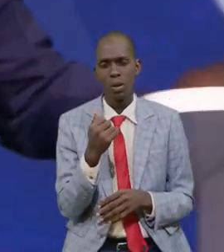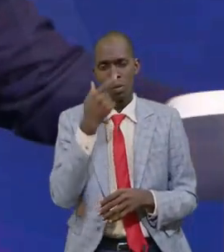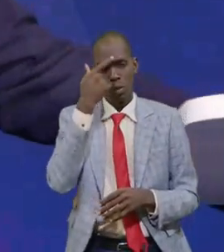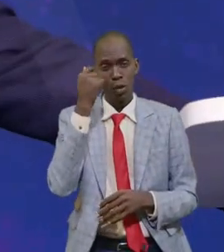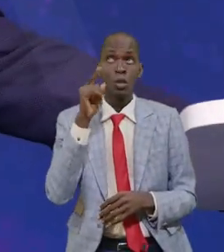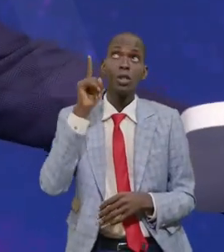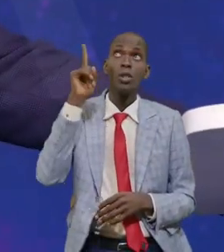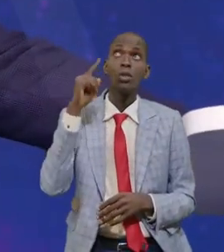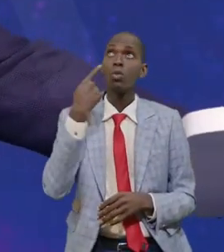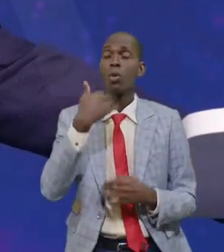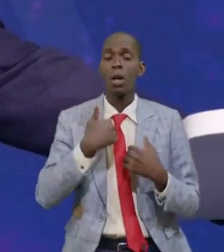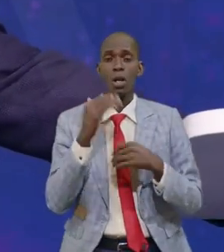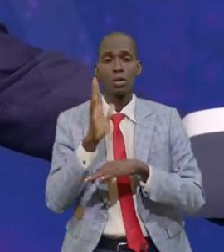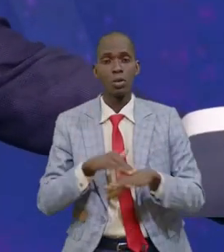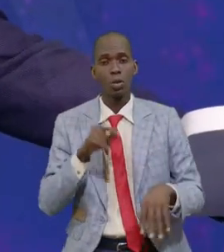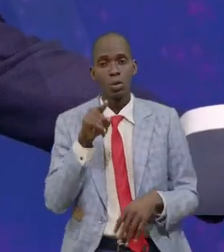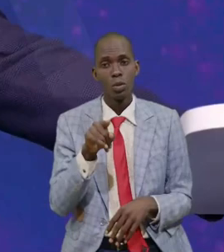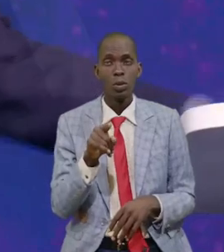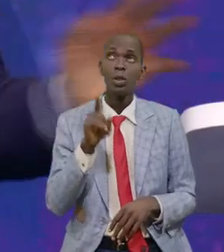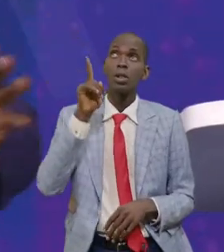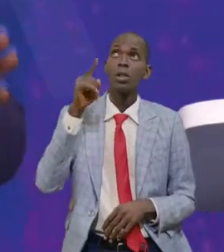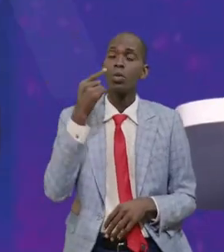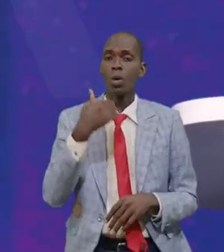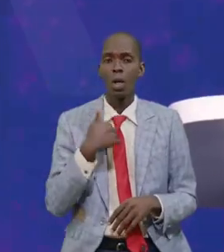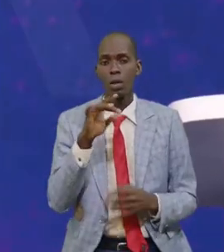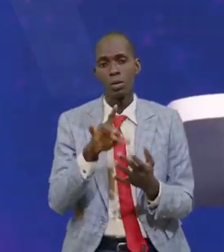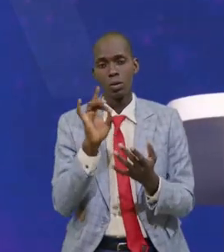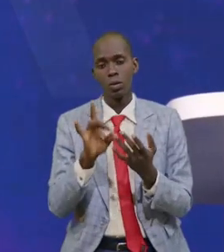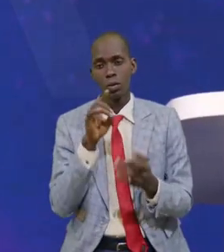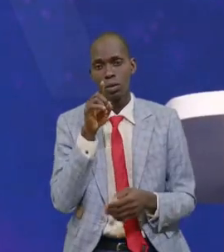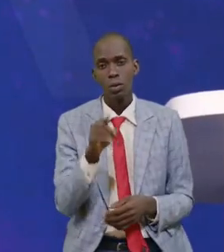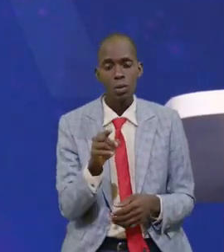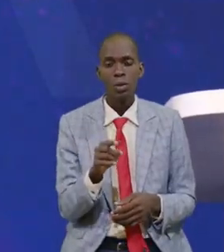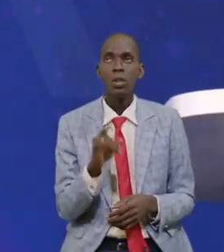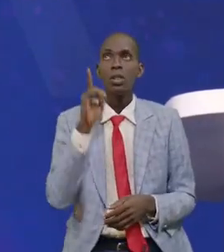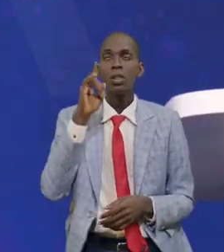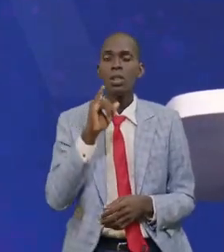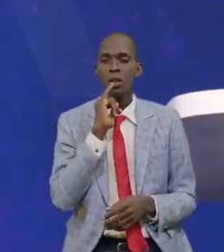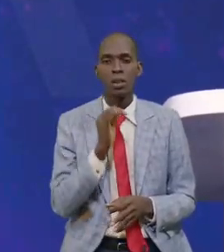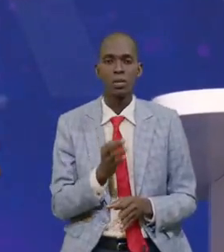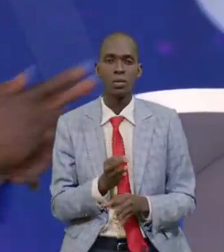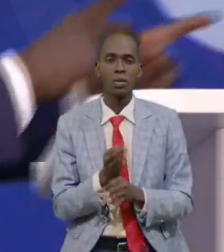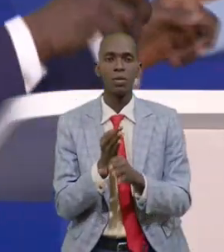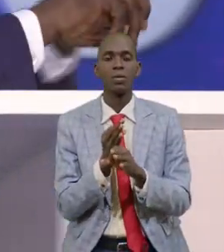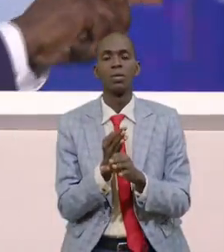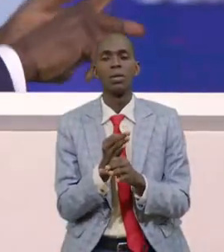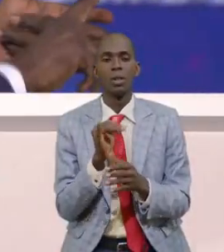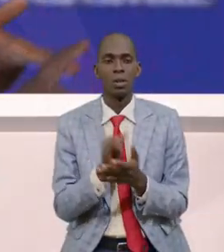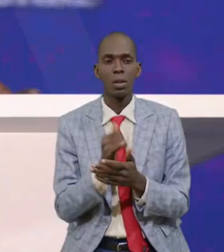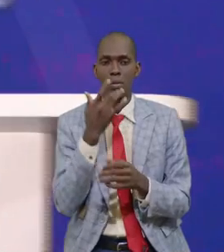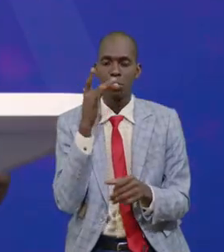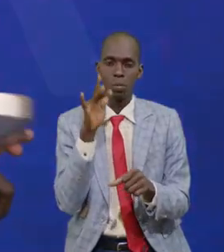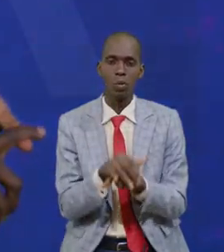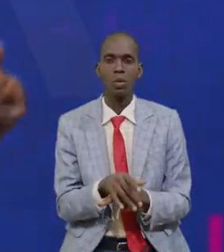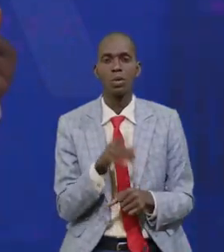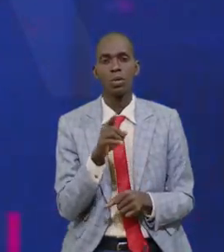you and he who has appointed you is faithful. That promise. Join those two